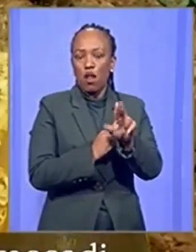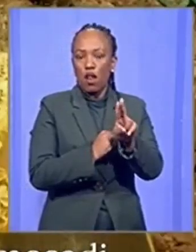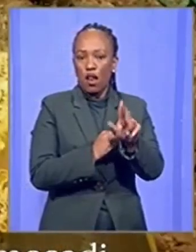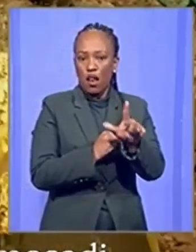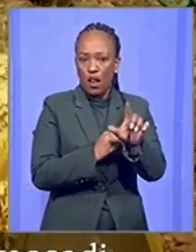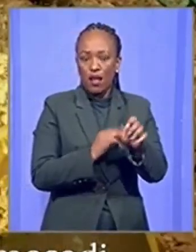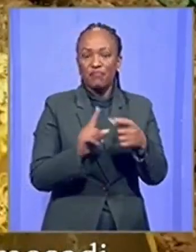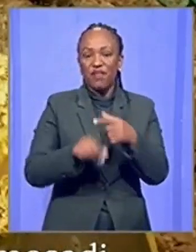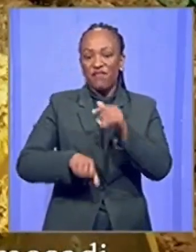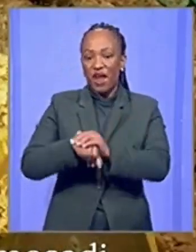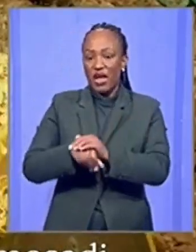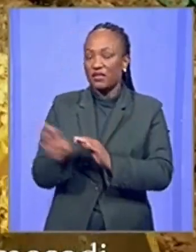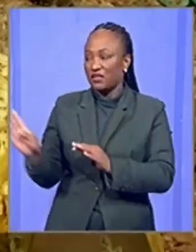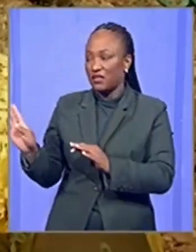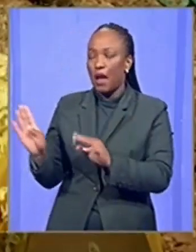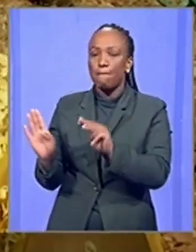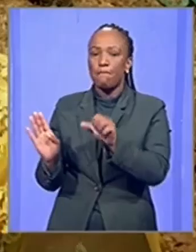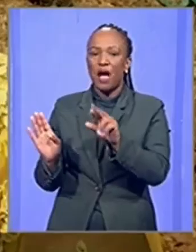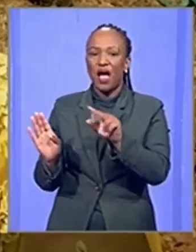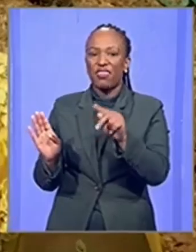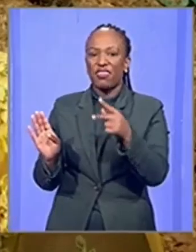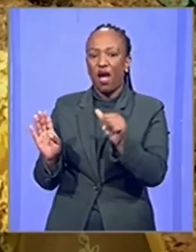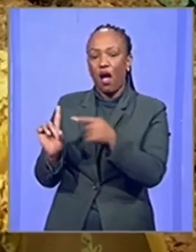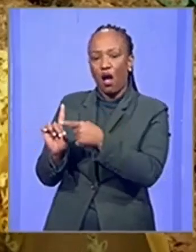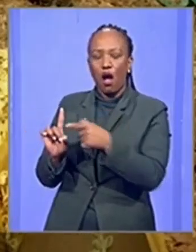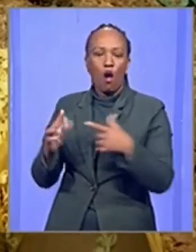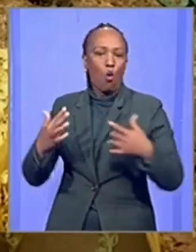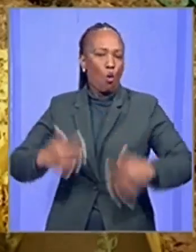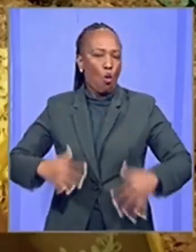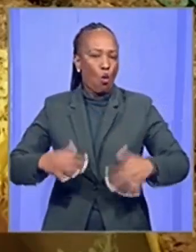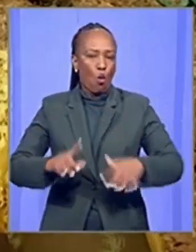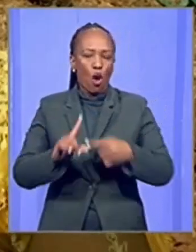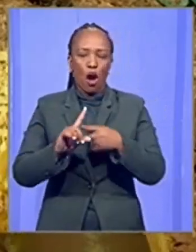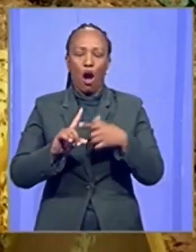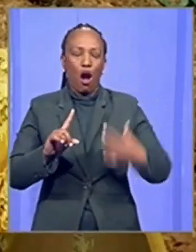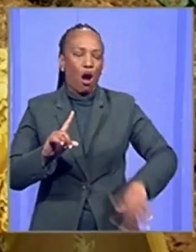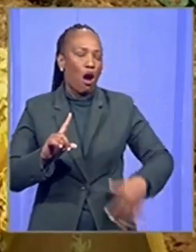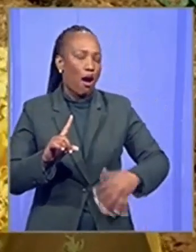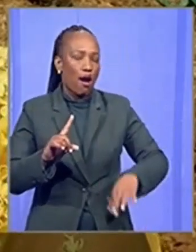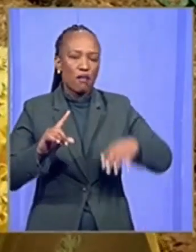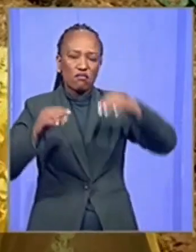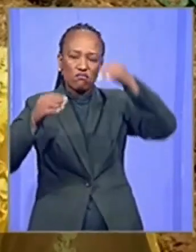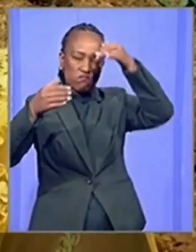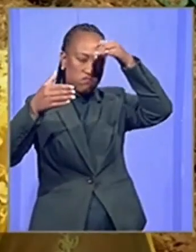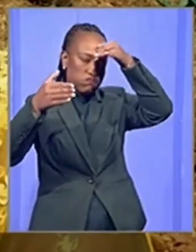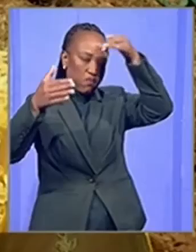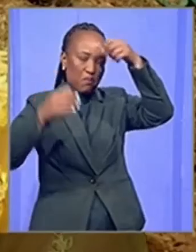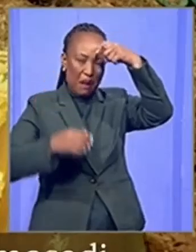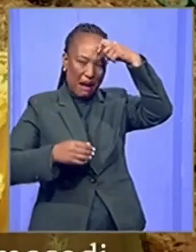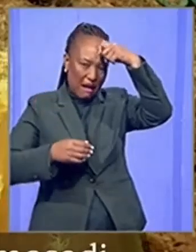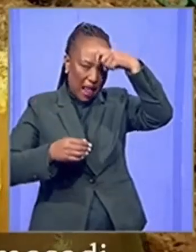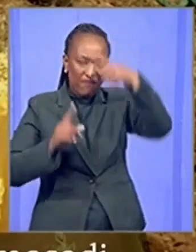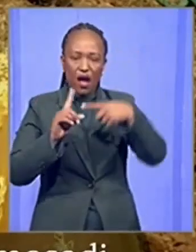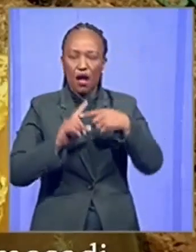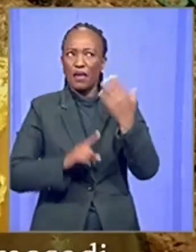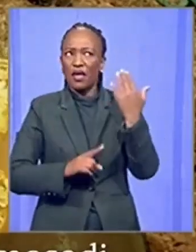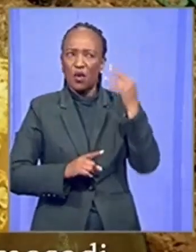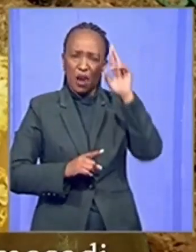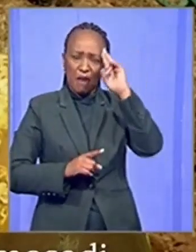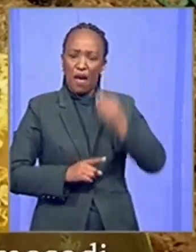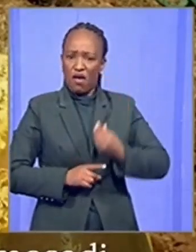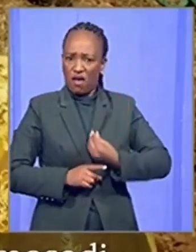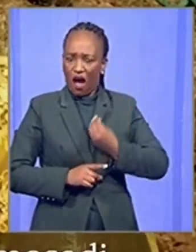was very bright. She liked the work. You know, the most thing that I still remember while we were still young, there was a garden at